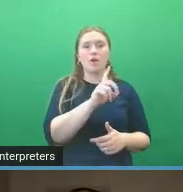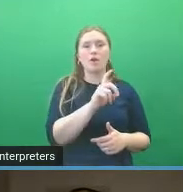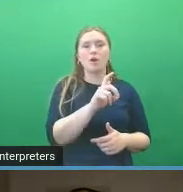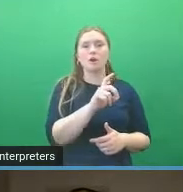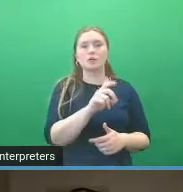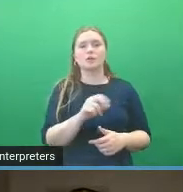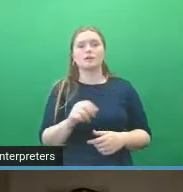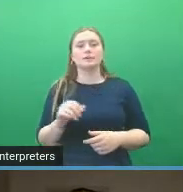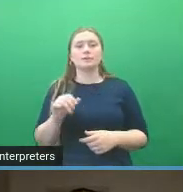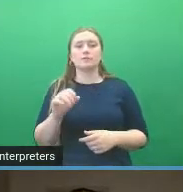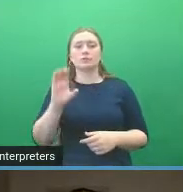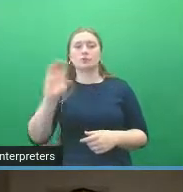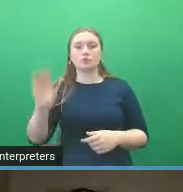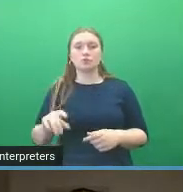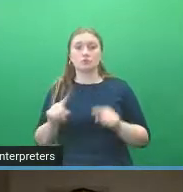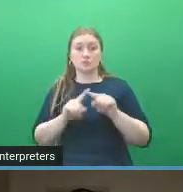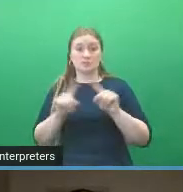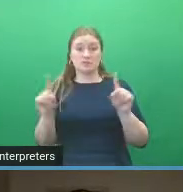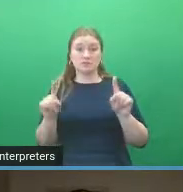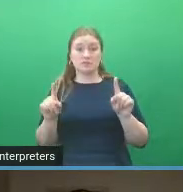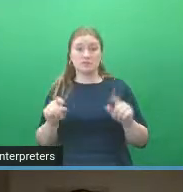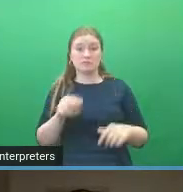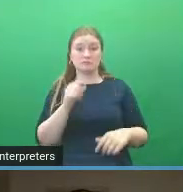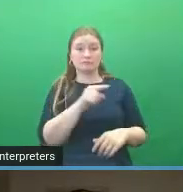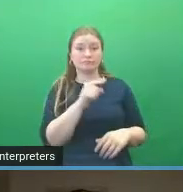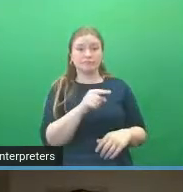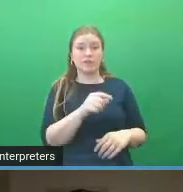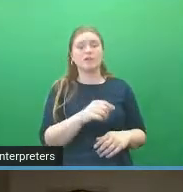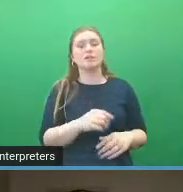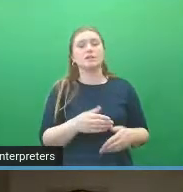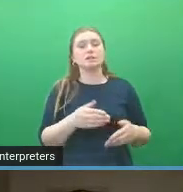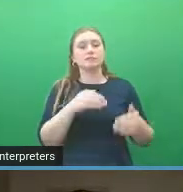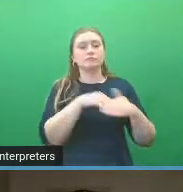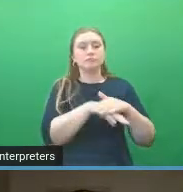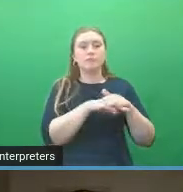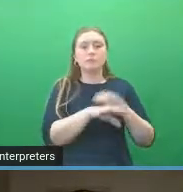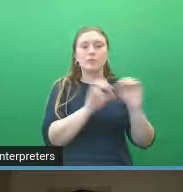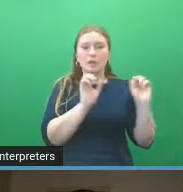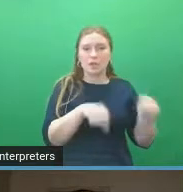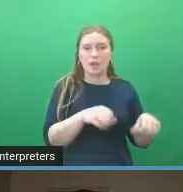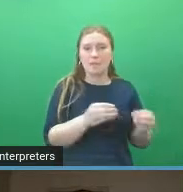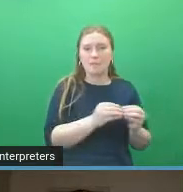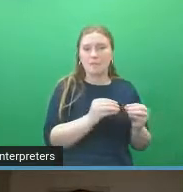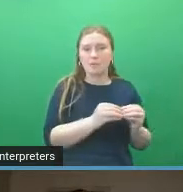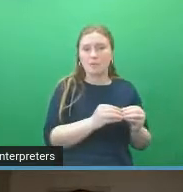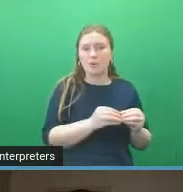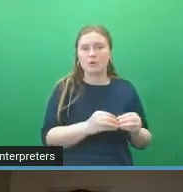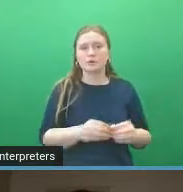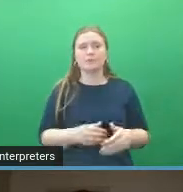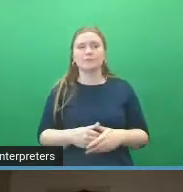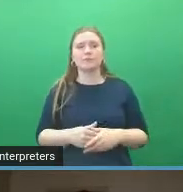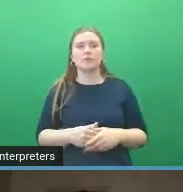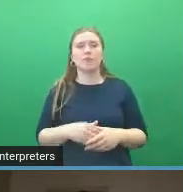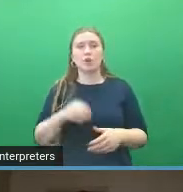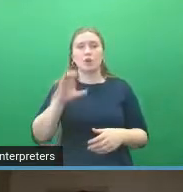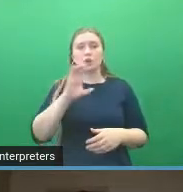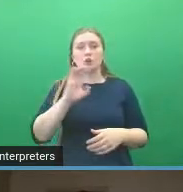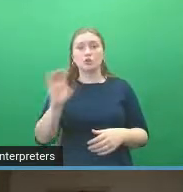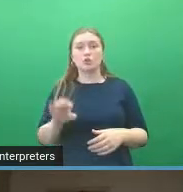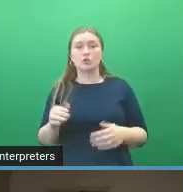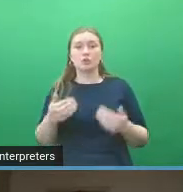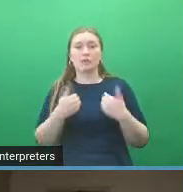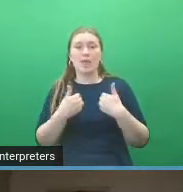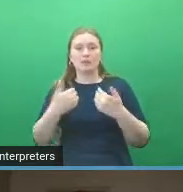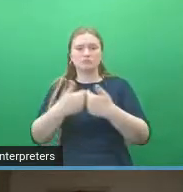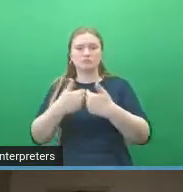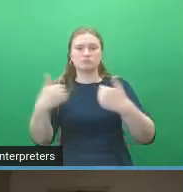exception of StreamYard's cost and accessibility features, is that StreamYard and the webinar feature in Zoom, there's more of a virtual wall during a broadcast between